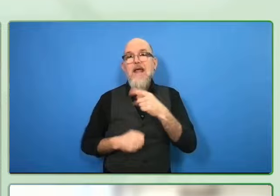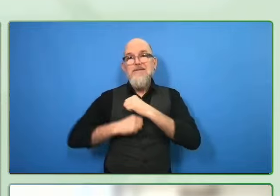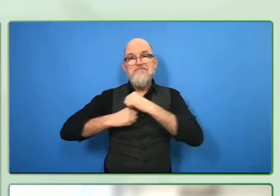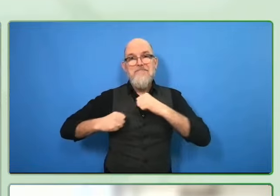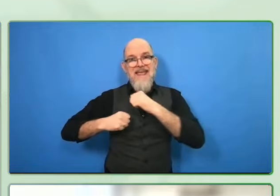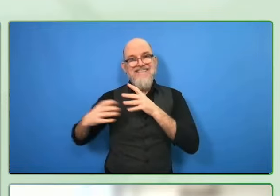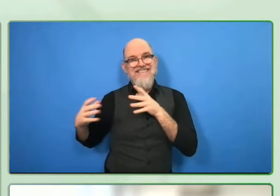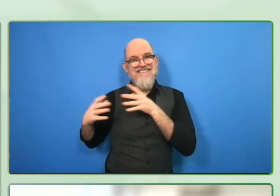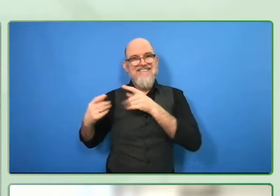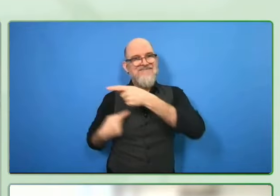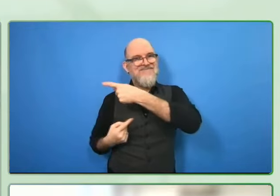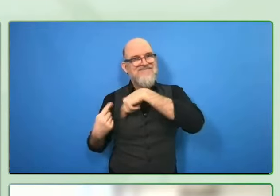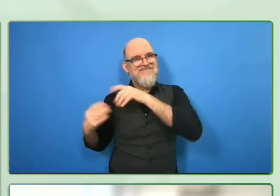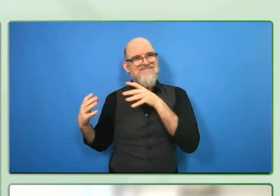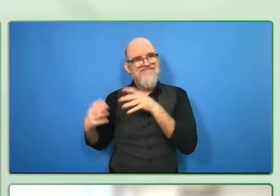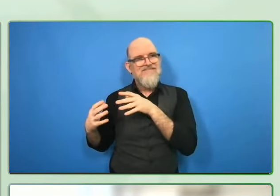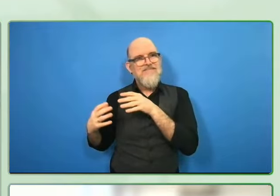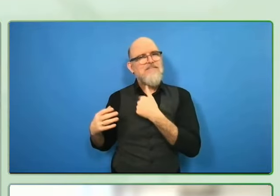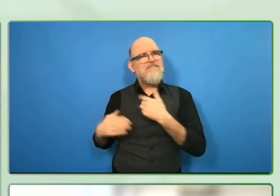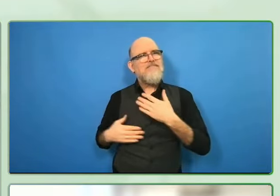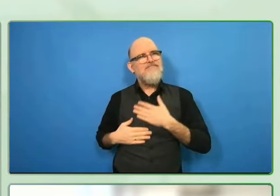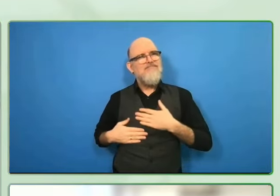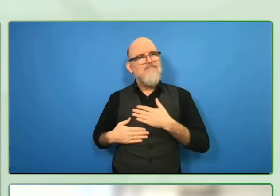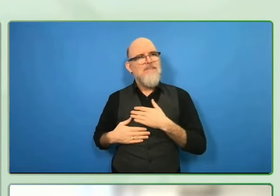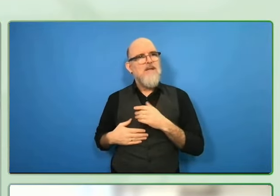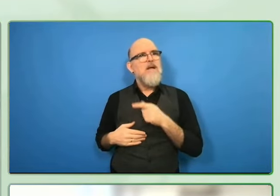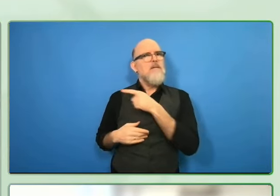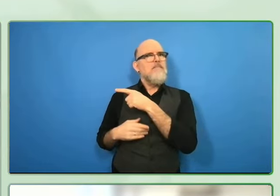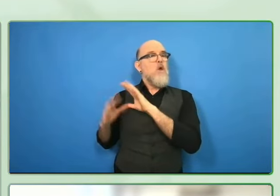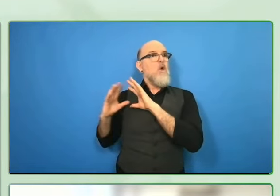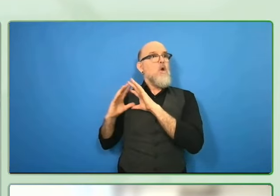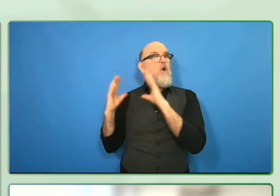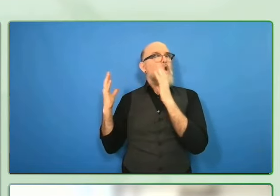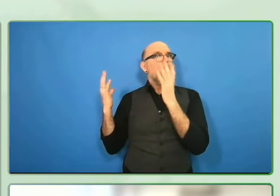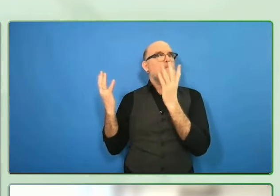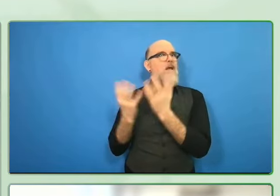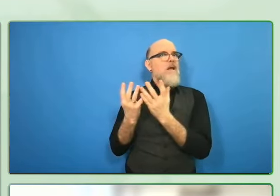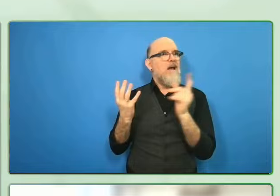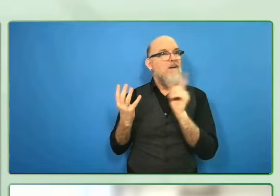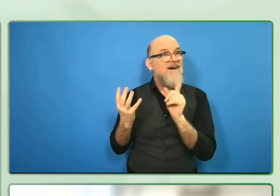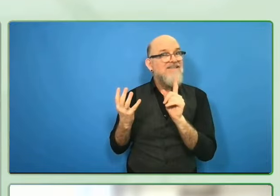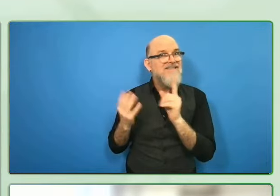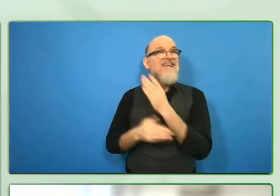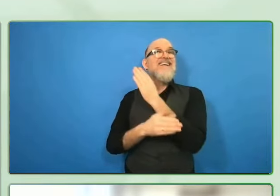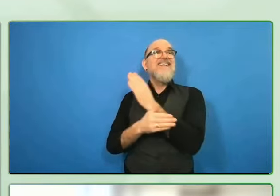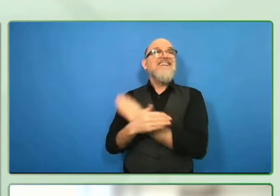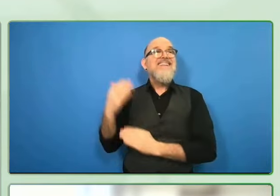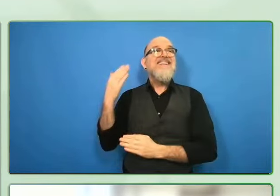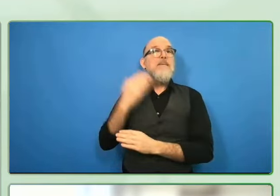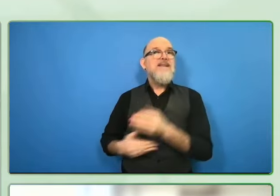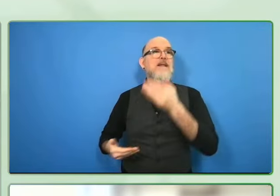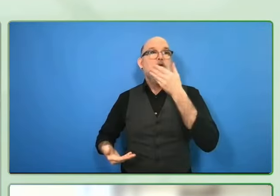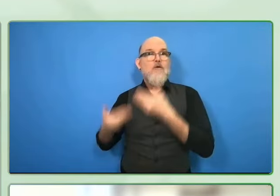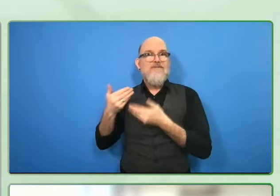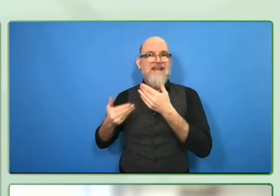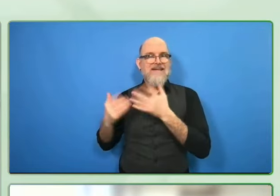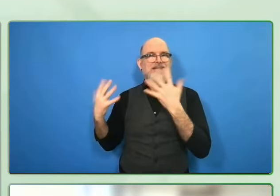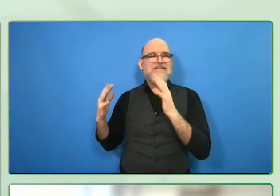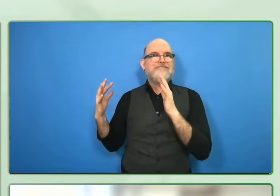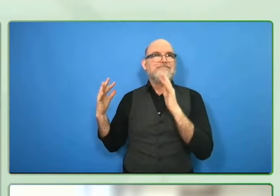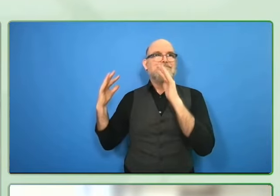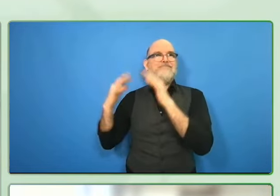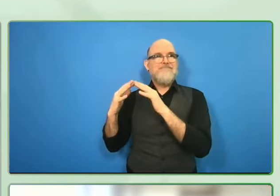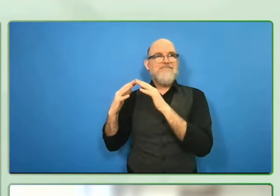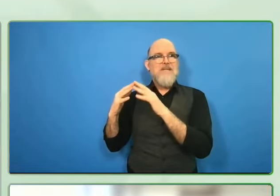the Global Disability Employee Network Summit last year, that employees with disabilities were invited to vote on what